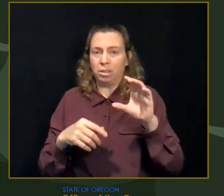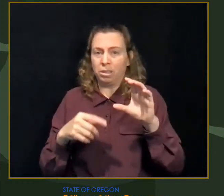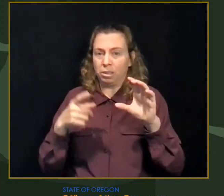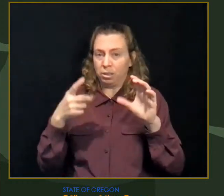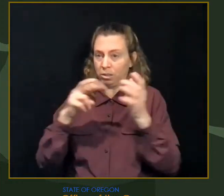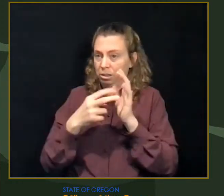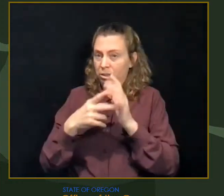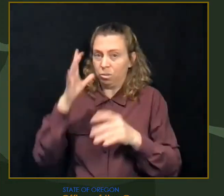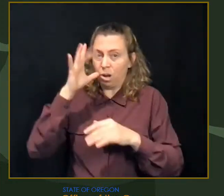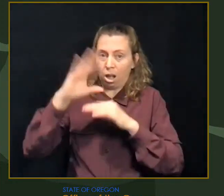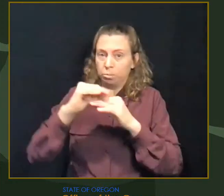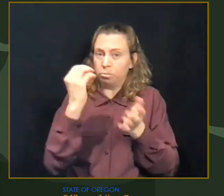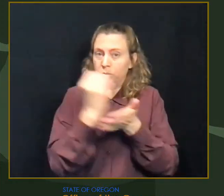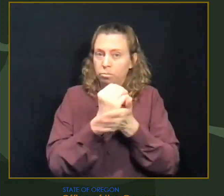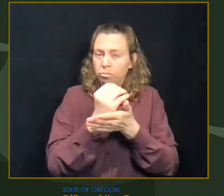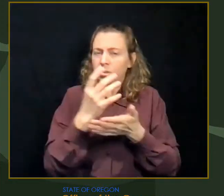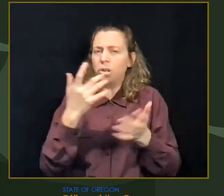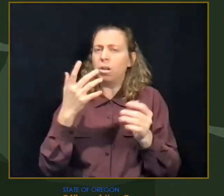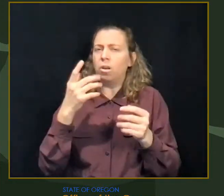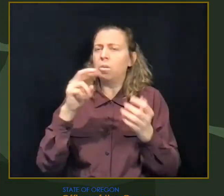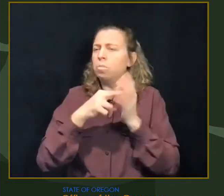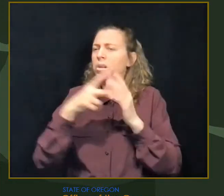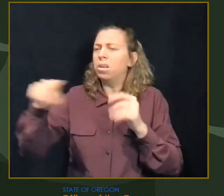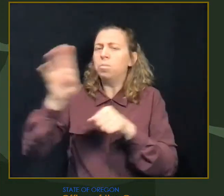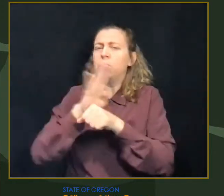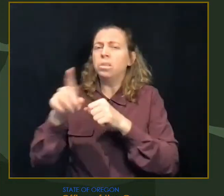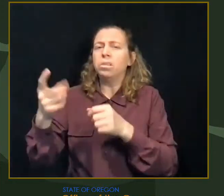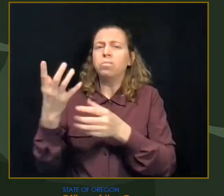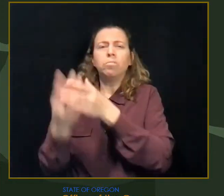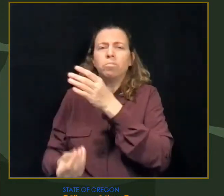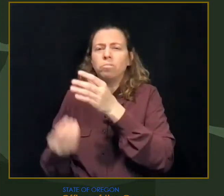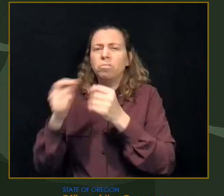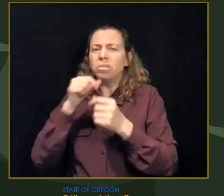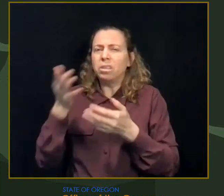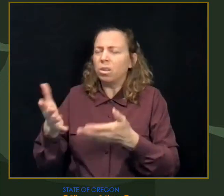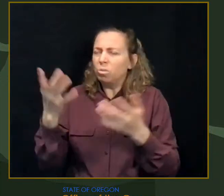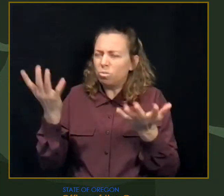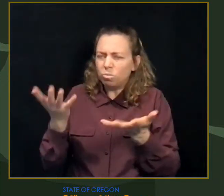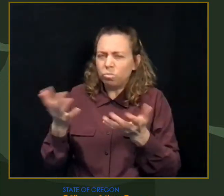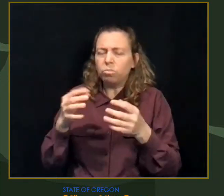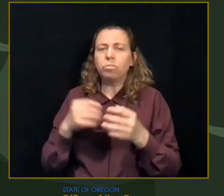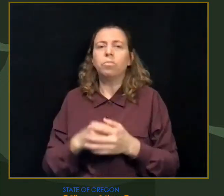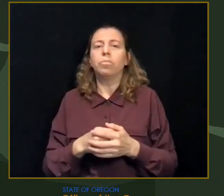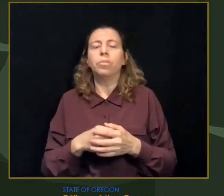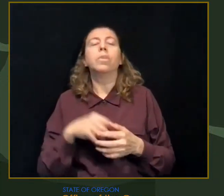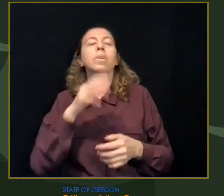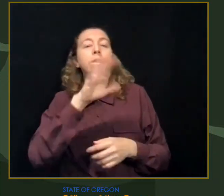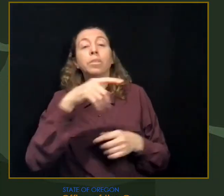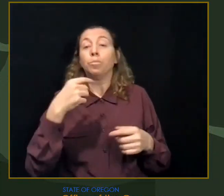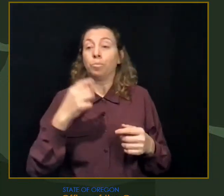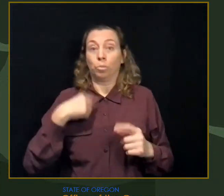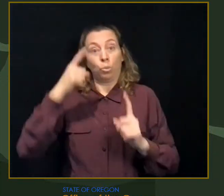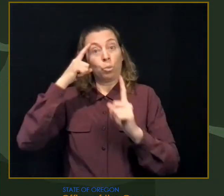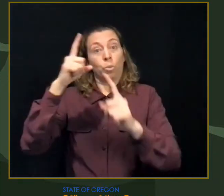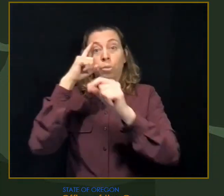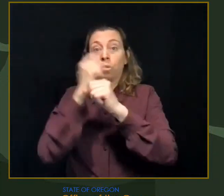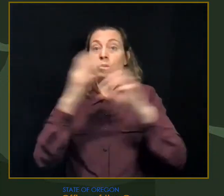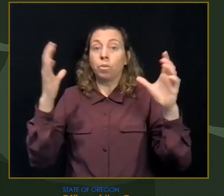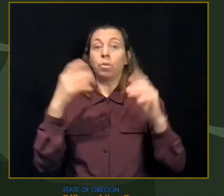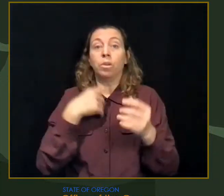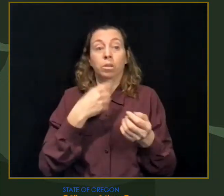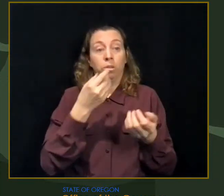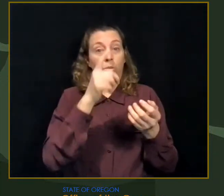these resources out the door as quickly as possible. We are working with the counties. The dollars,